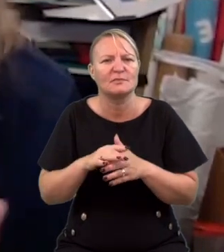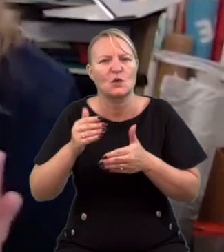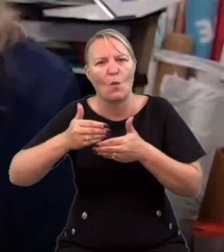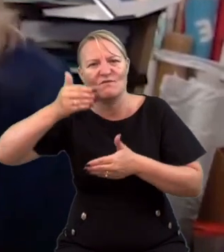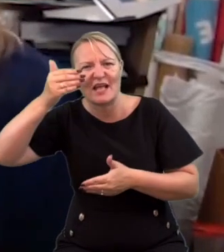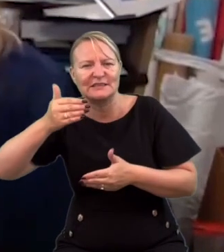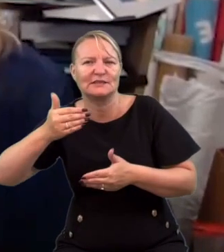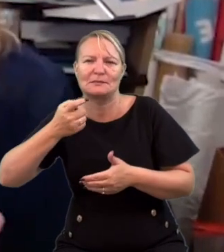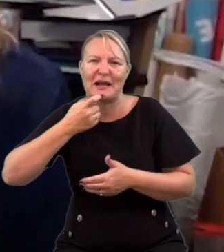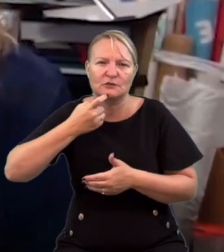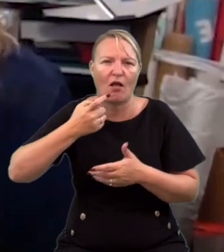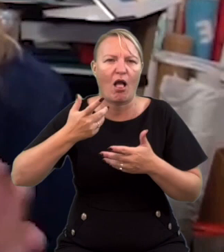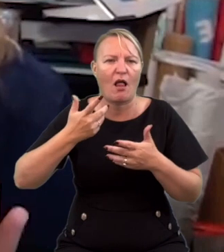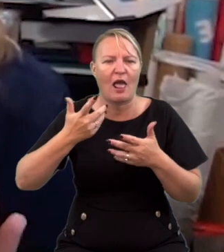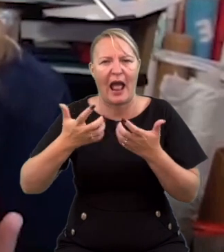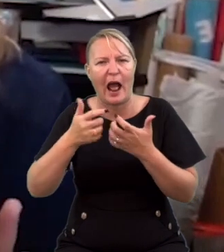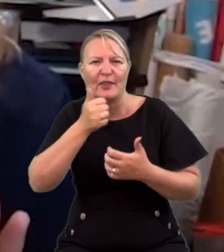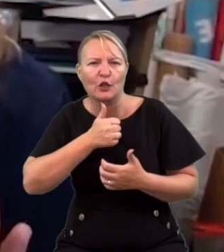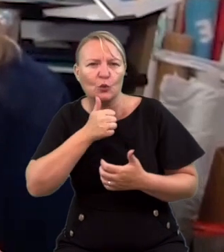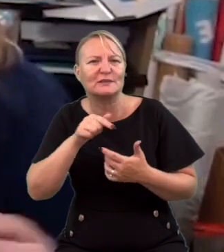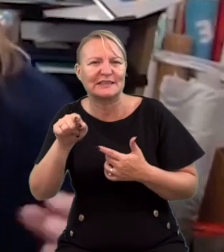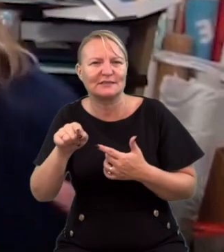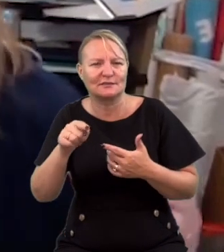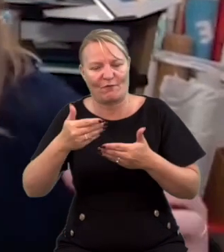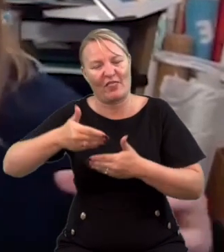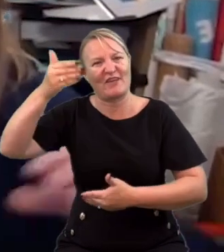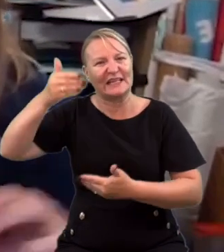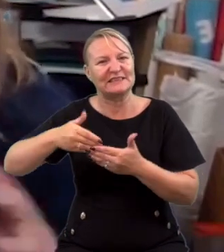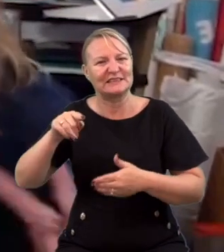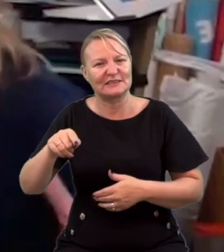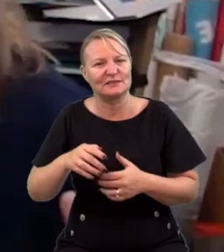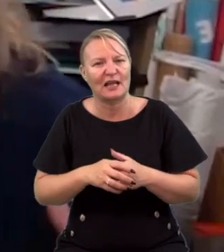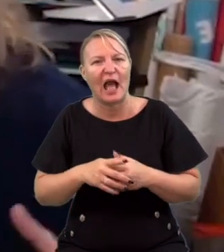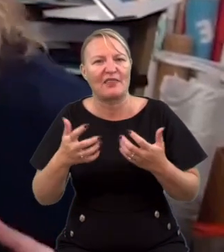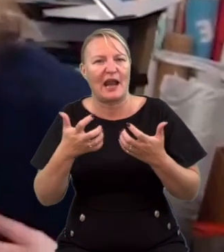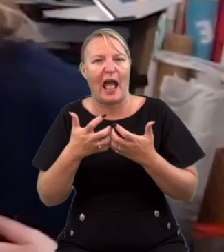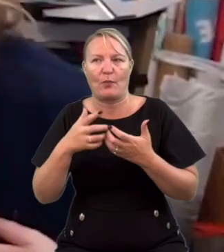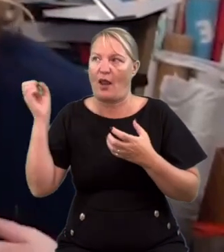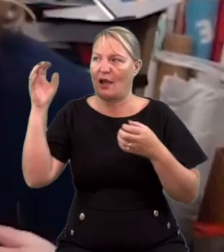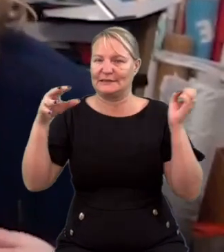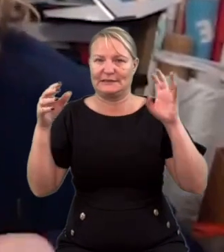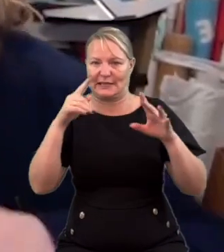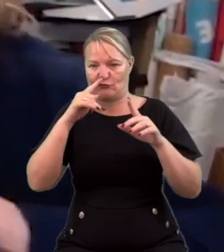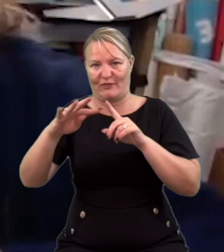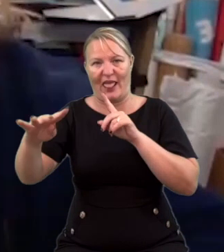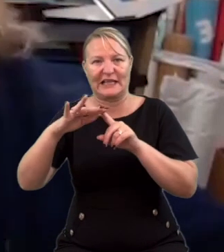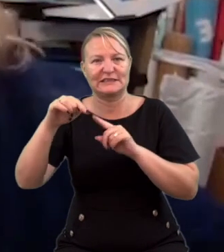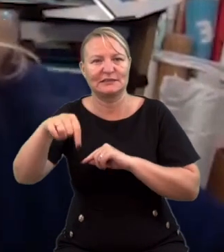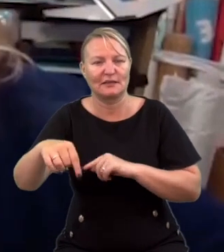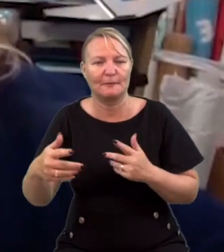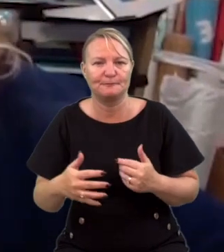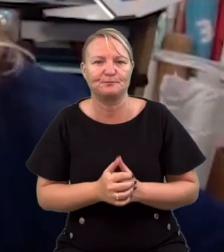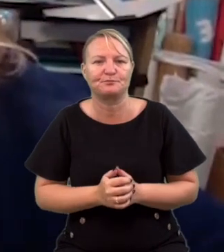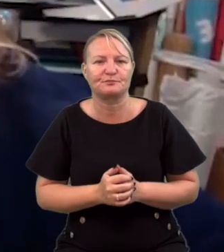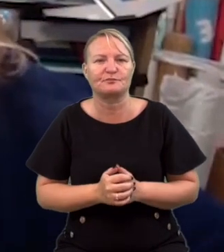of fencing and metals. How are they used in other ways? And then how could light possibly respond to that? And then I